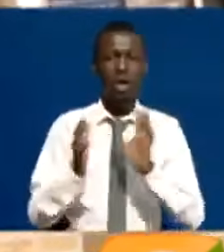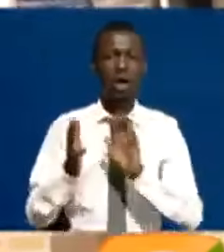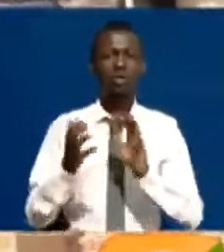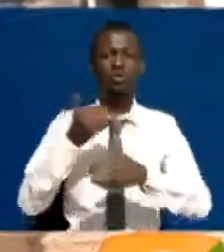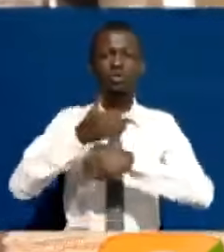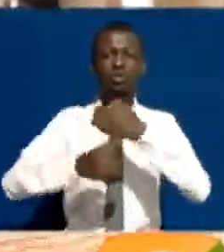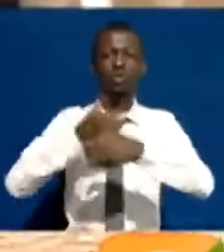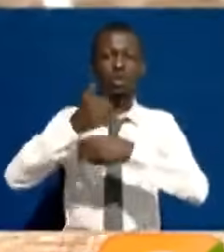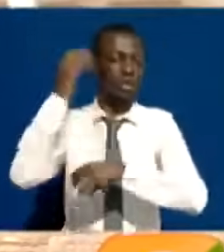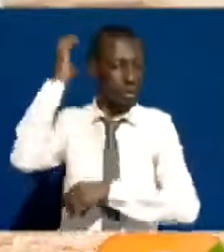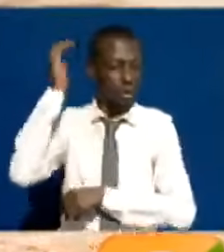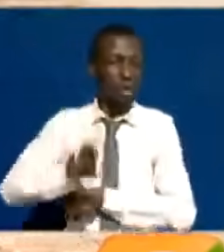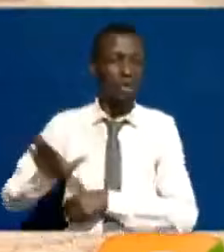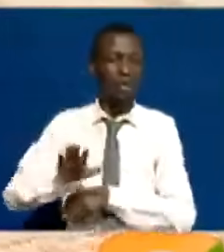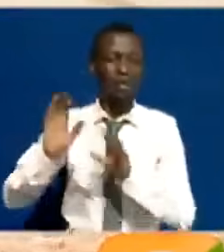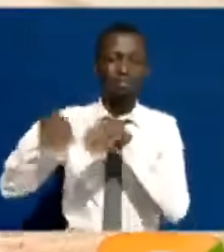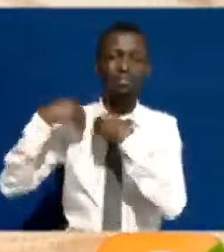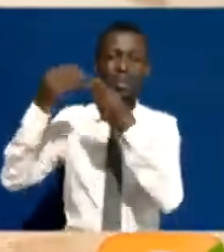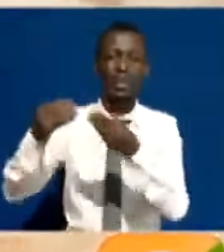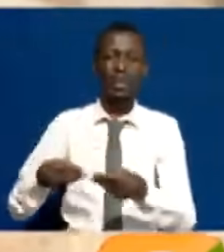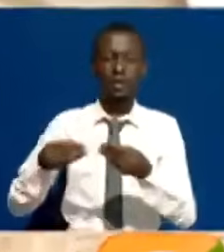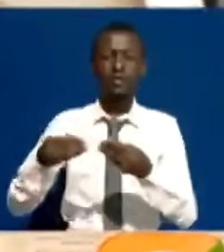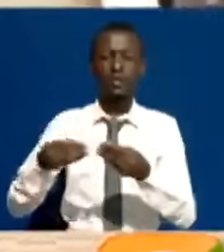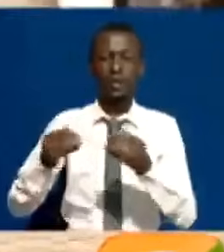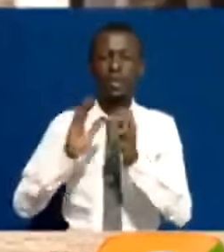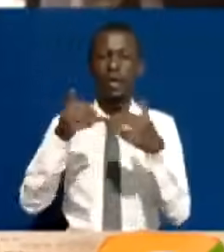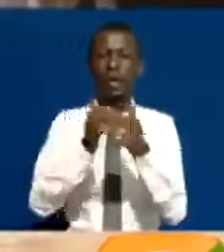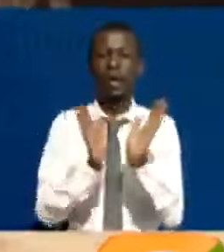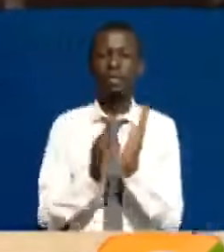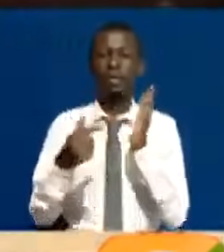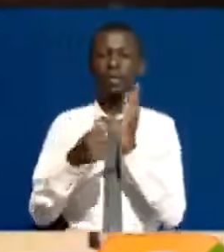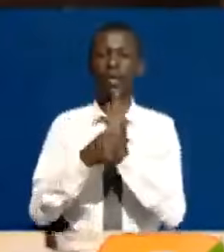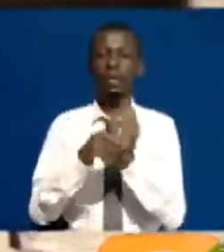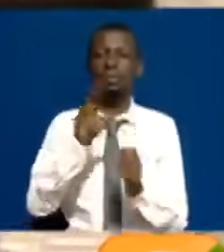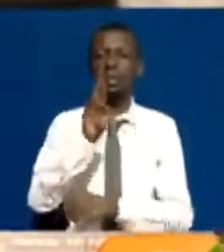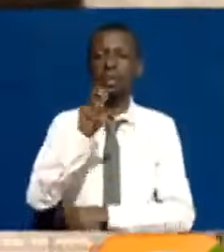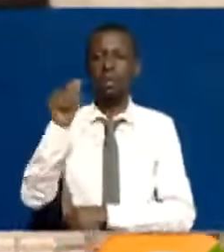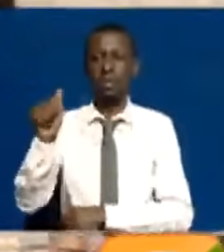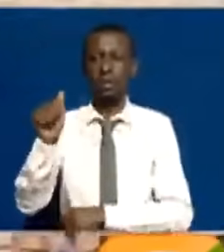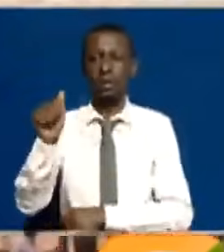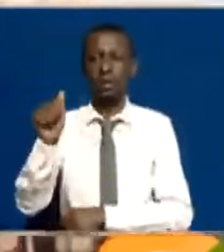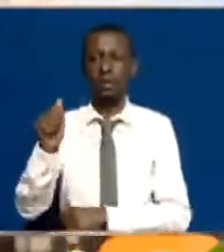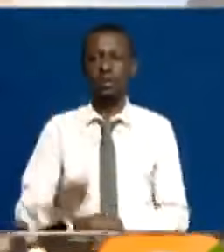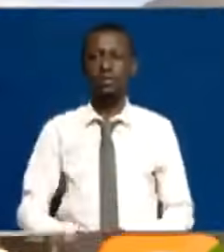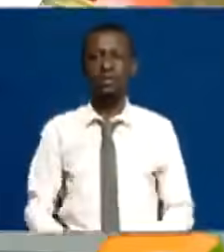be built on was donated by the Rare Vipingo Company Limited. Chemutai Go in Citizen TV.